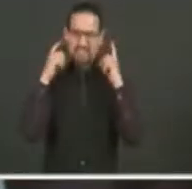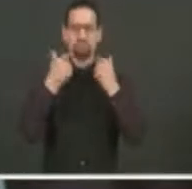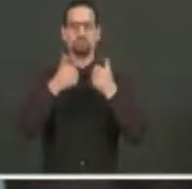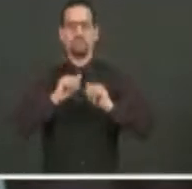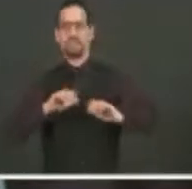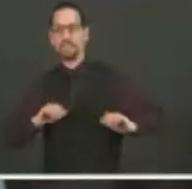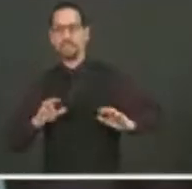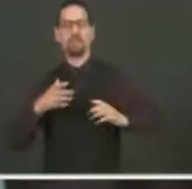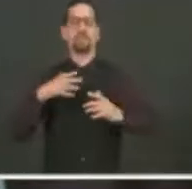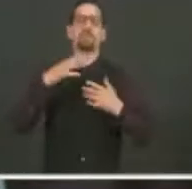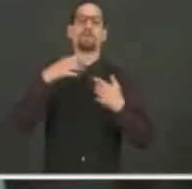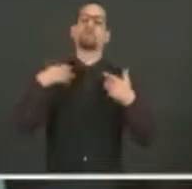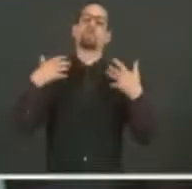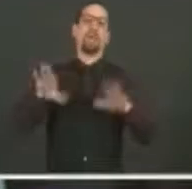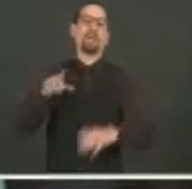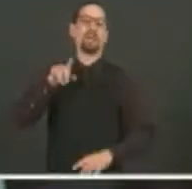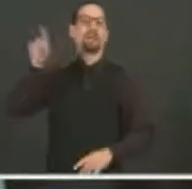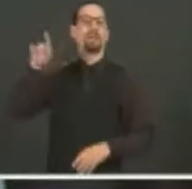outbreak anywhere.